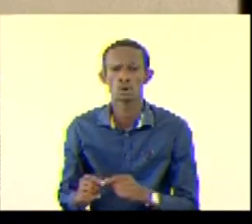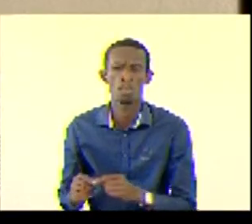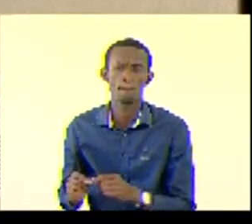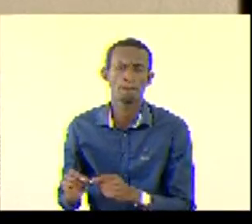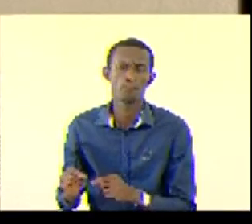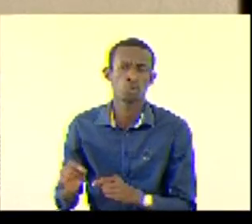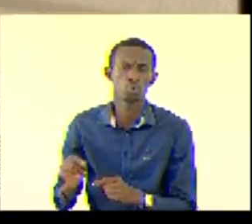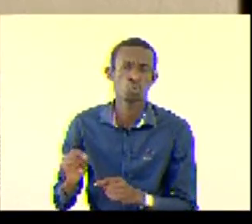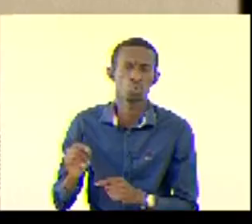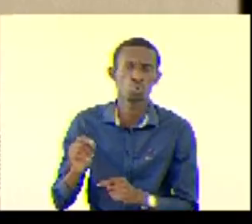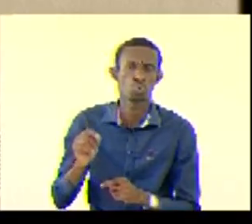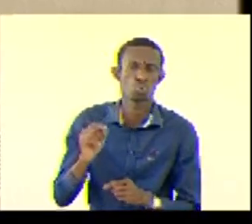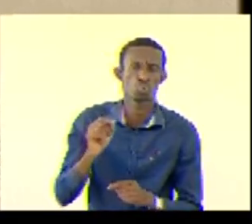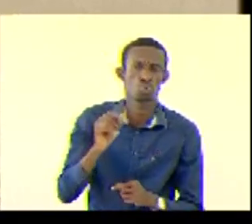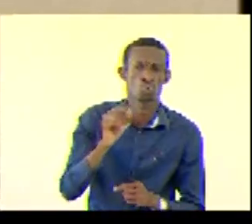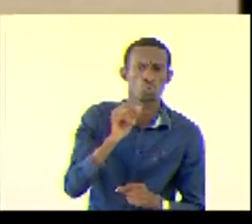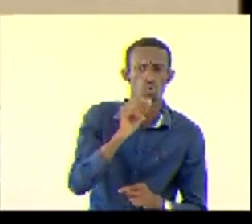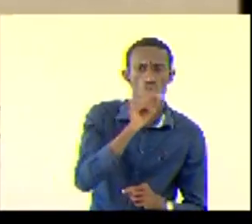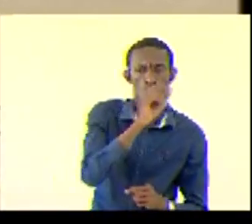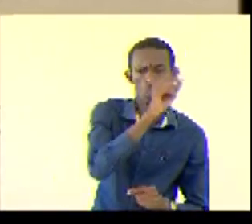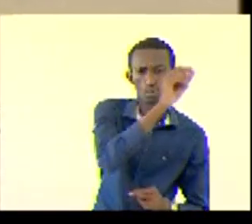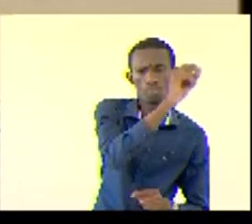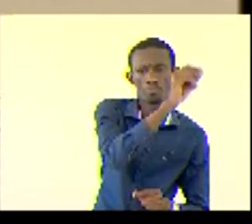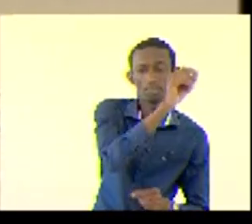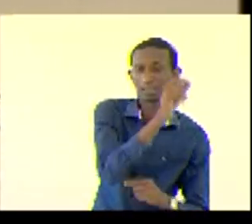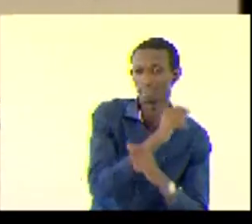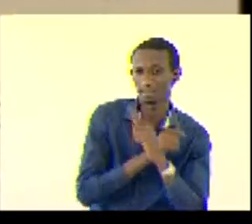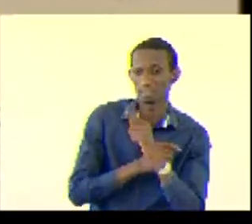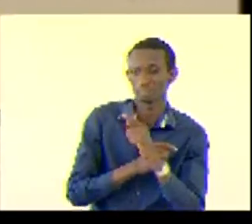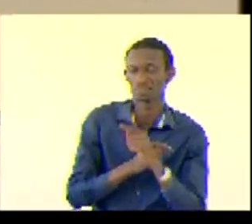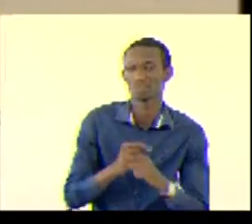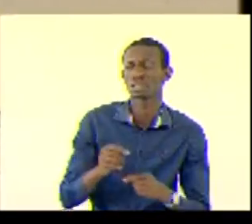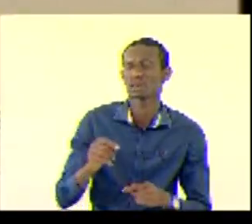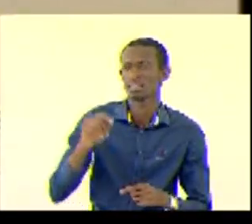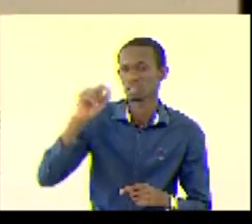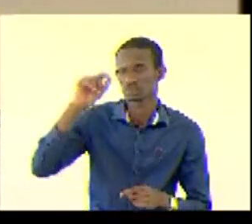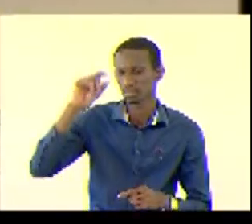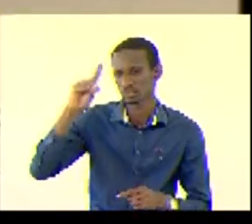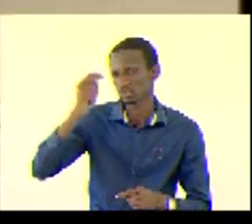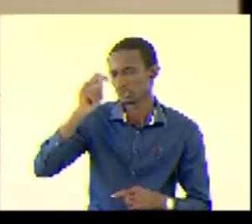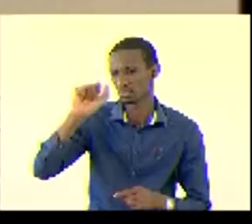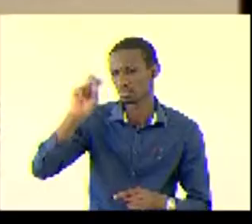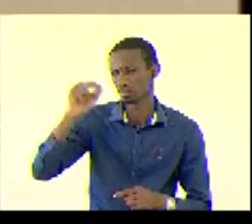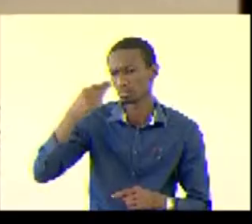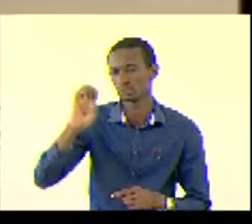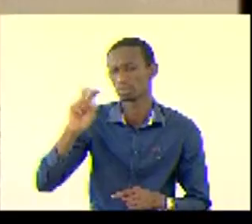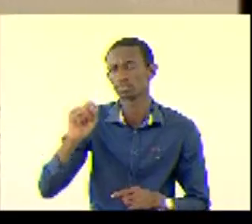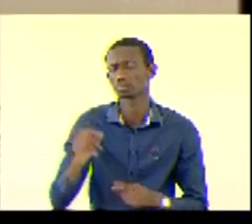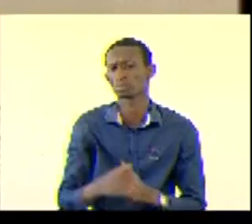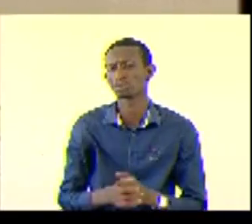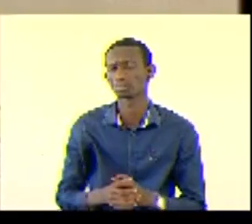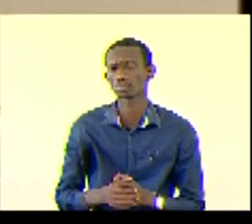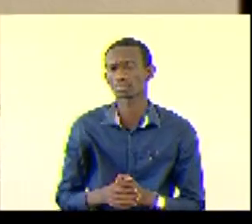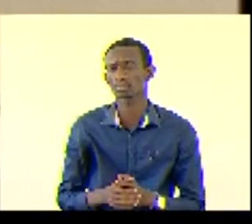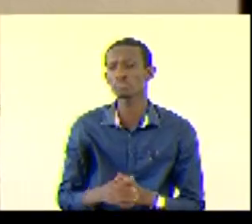tangent line. So that tangent line, you find the gradient of that line. Change in y, so you have